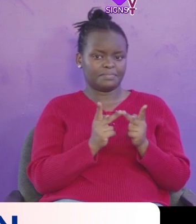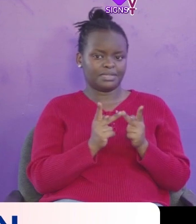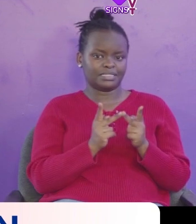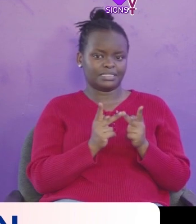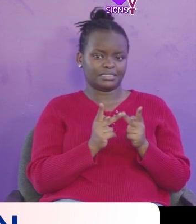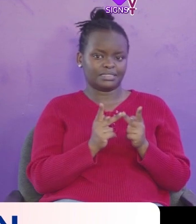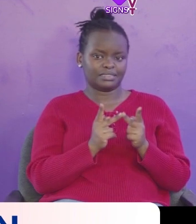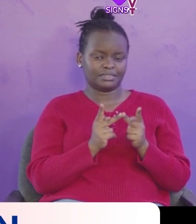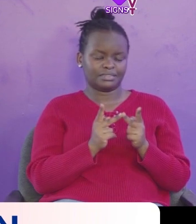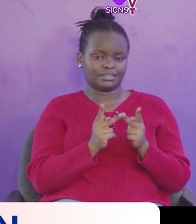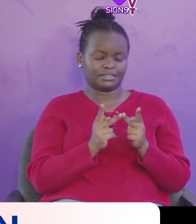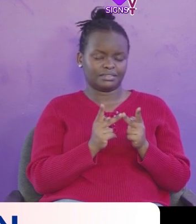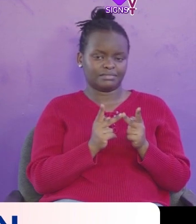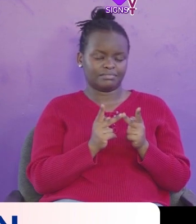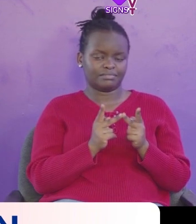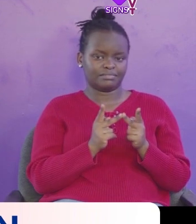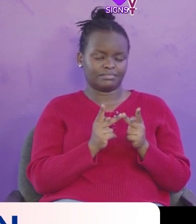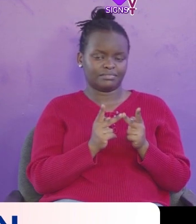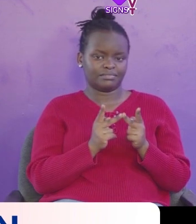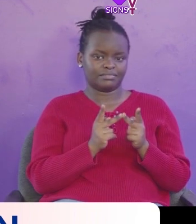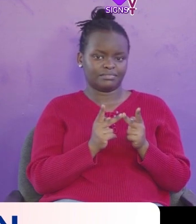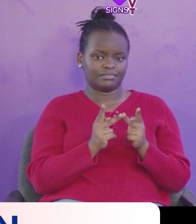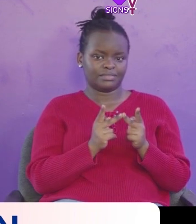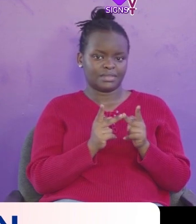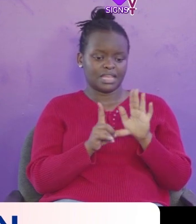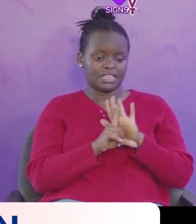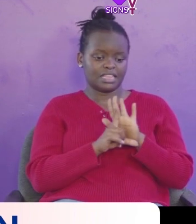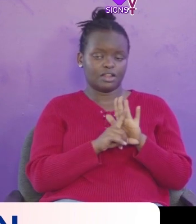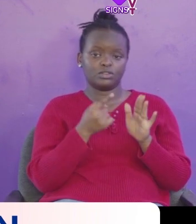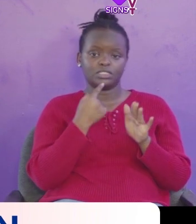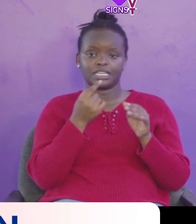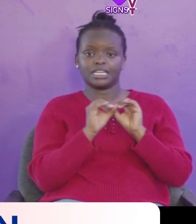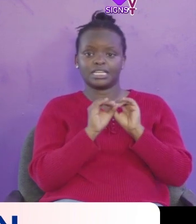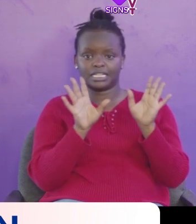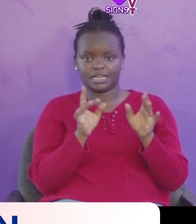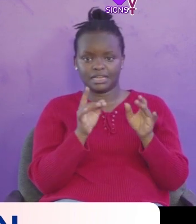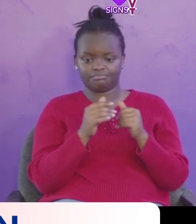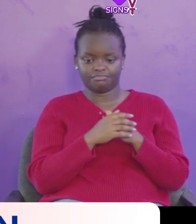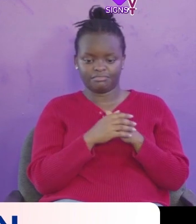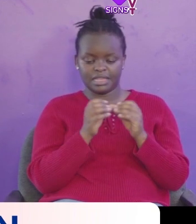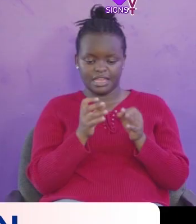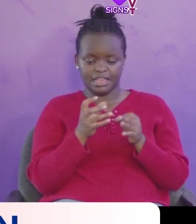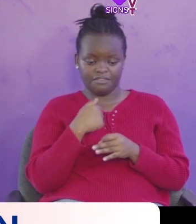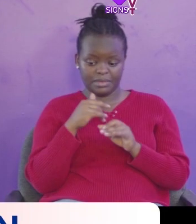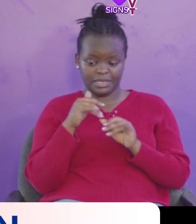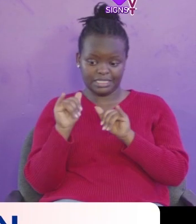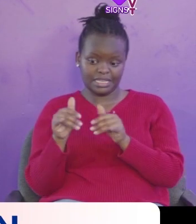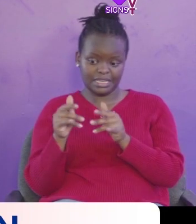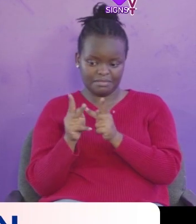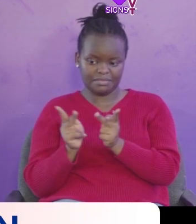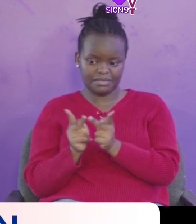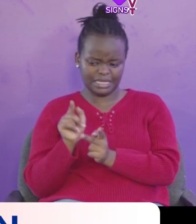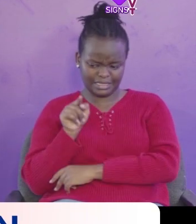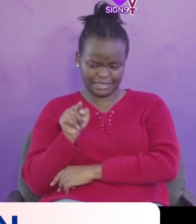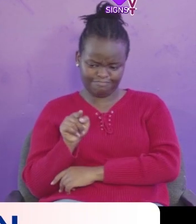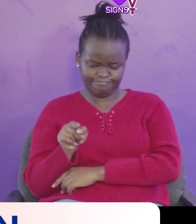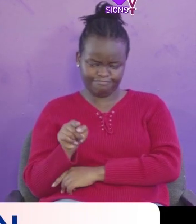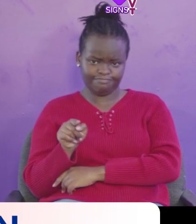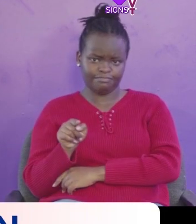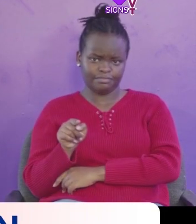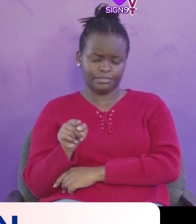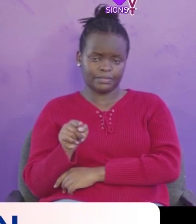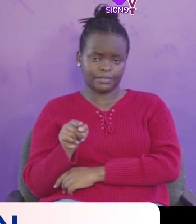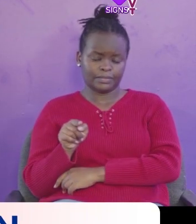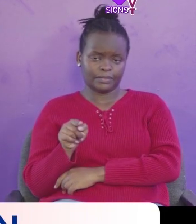pako. The law states clearly that if I've been staying somewhere, nimesoma kasheria kama